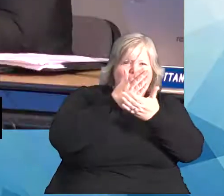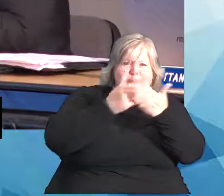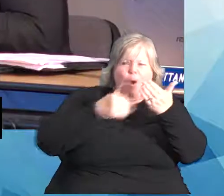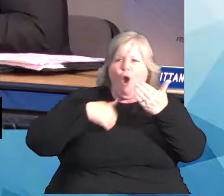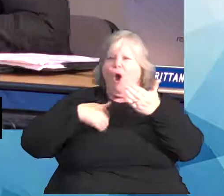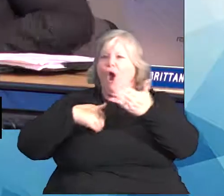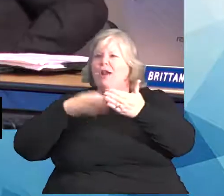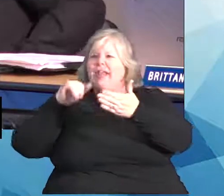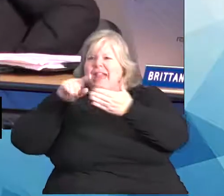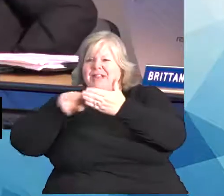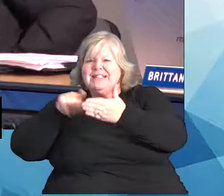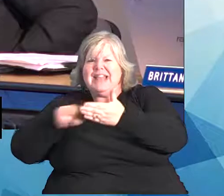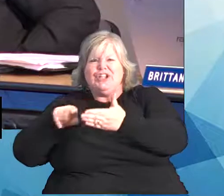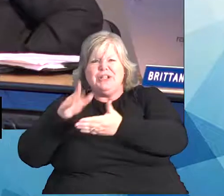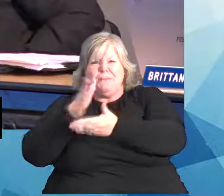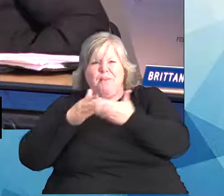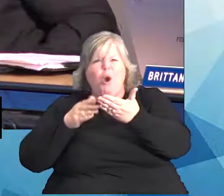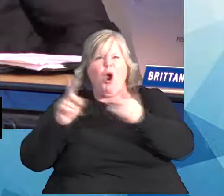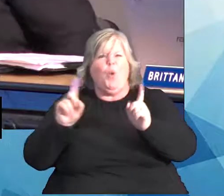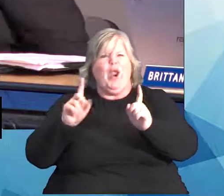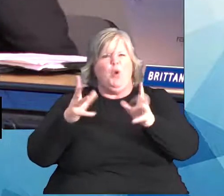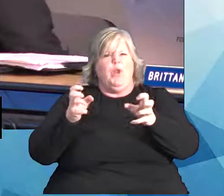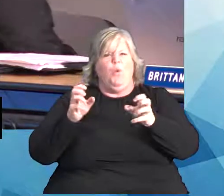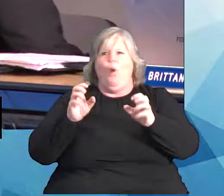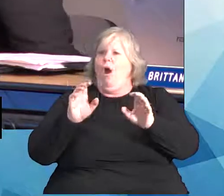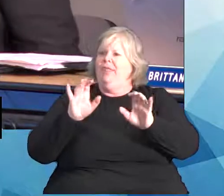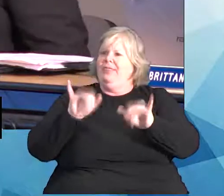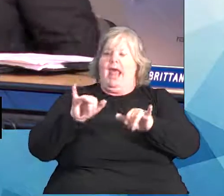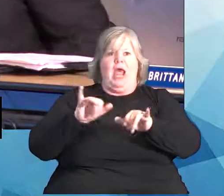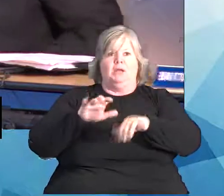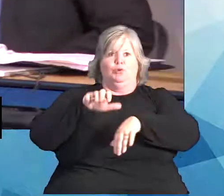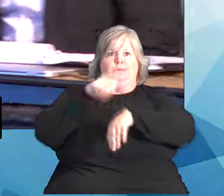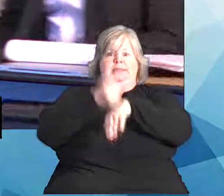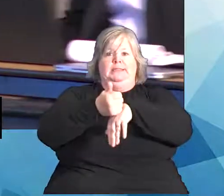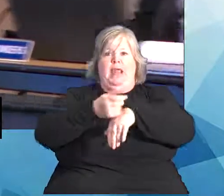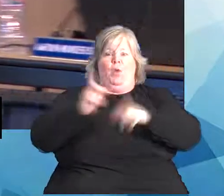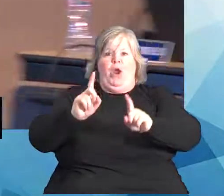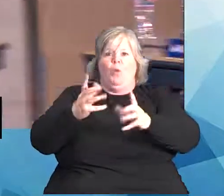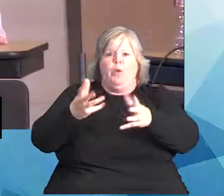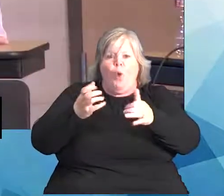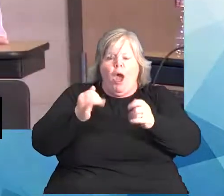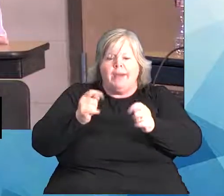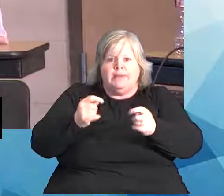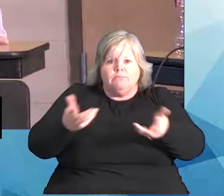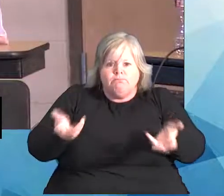To facilitate those. So those are just some thoughts on my end. Thank you.